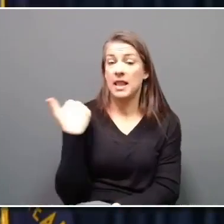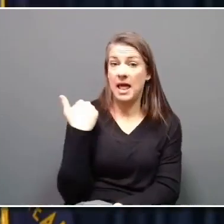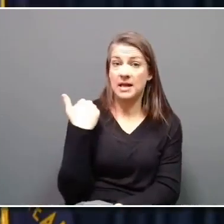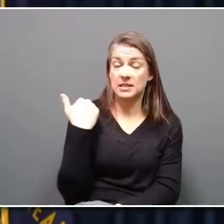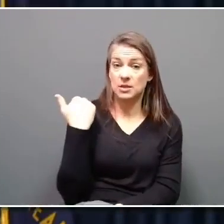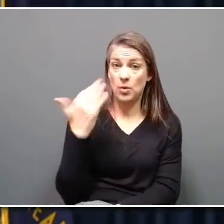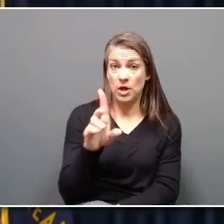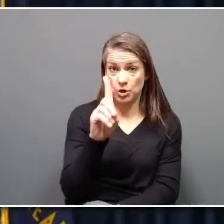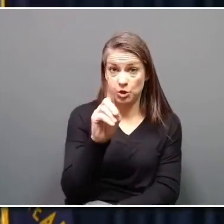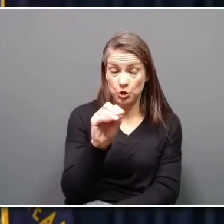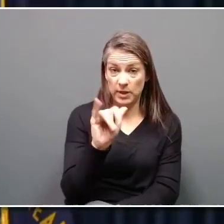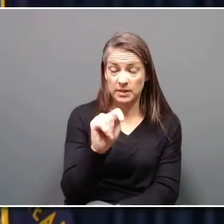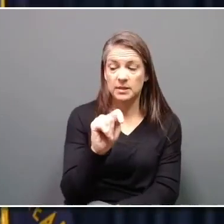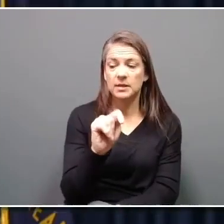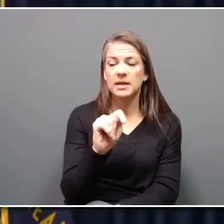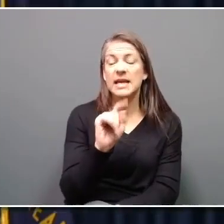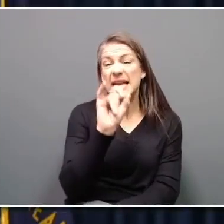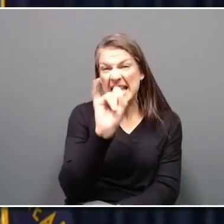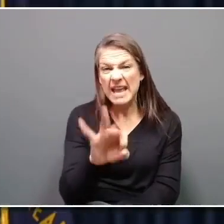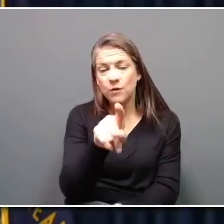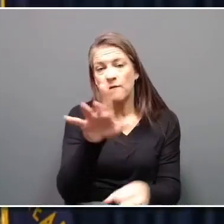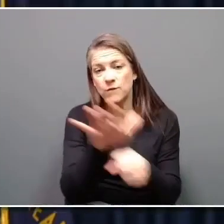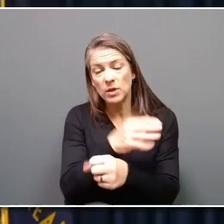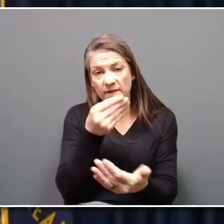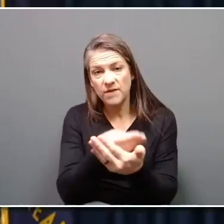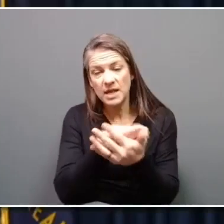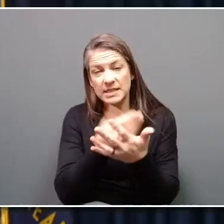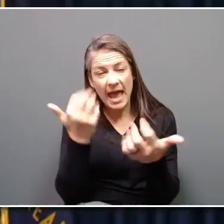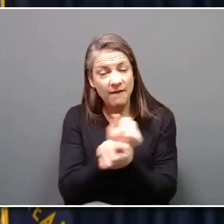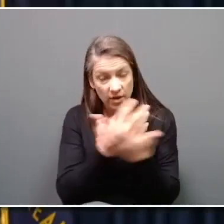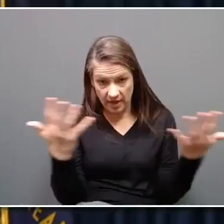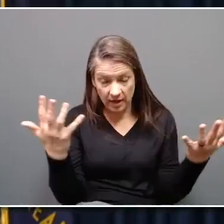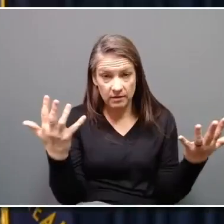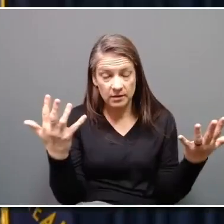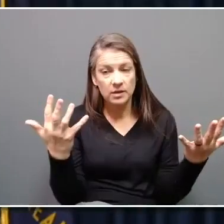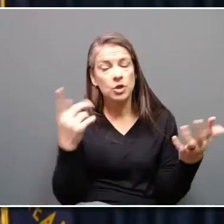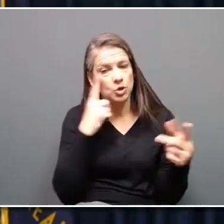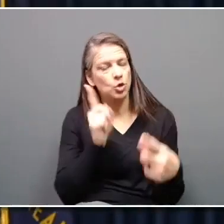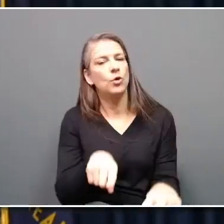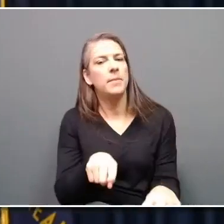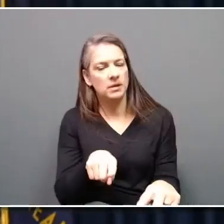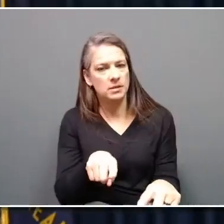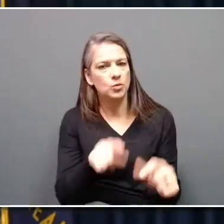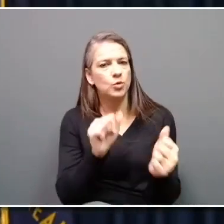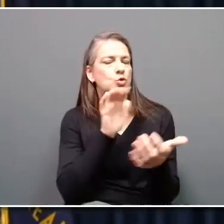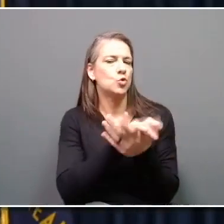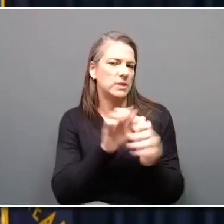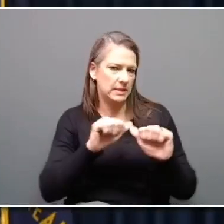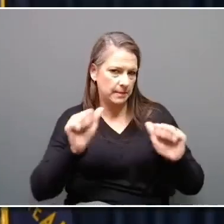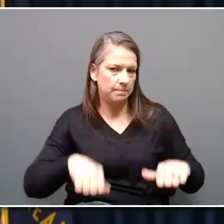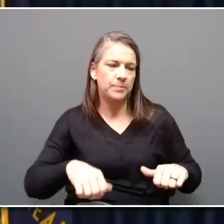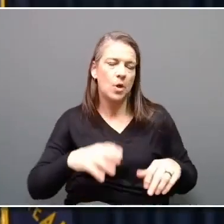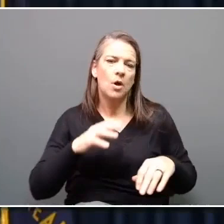it is if you fully funded everything else to come to an agreement with the school system on the